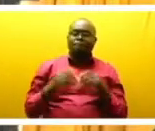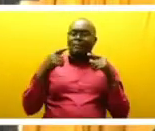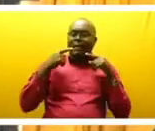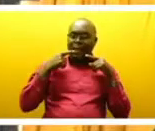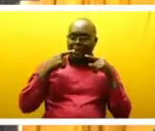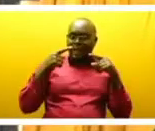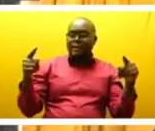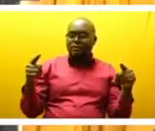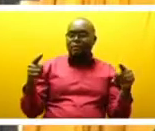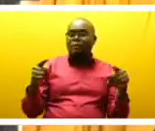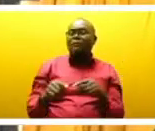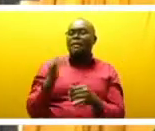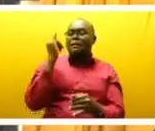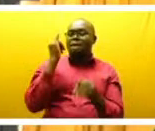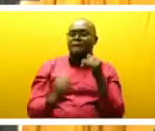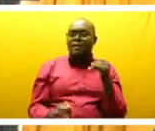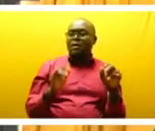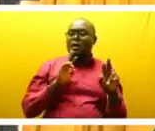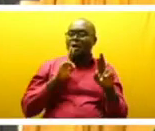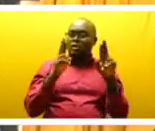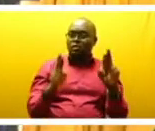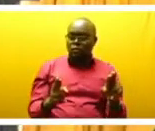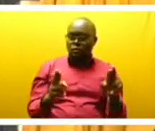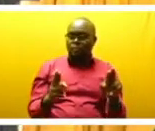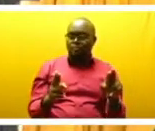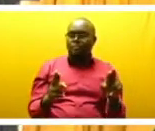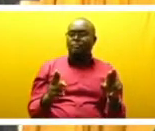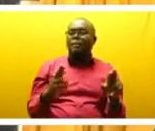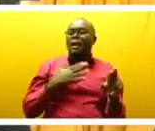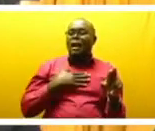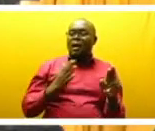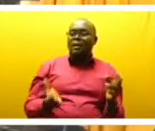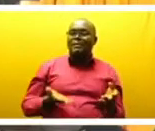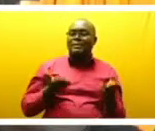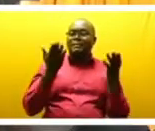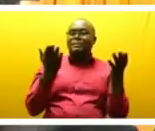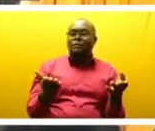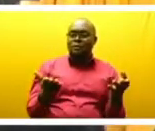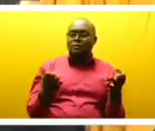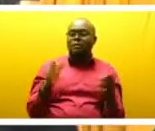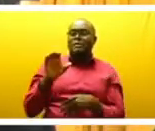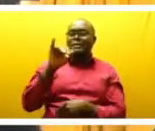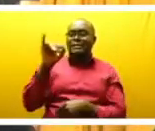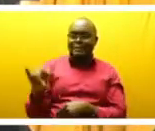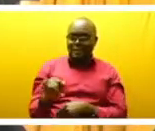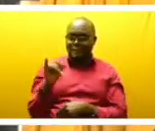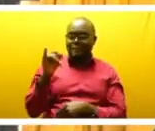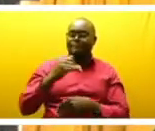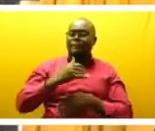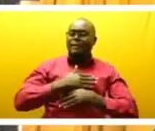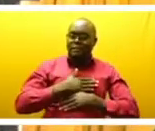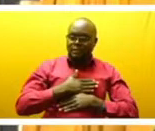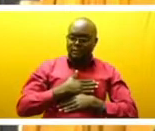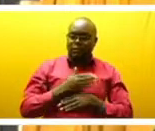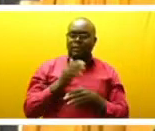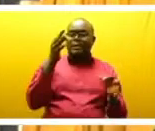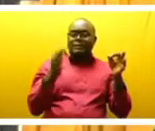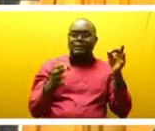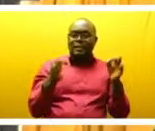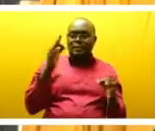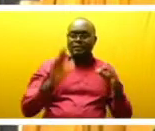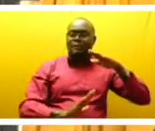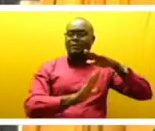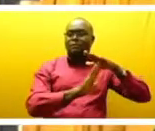declaration of the final result. It is our submission, Chief Justice, distinguished judges of the Supreme